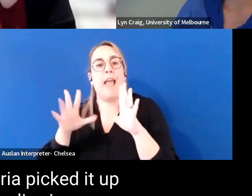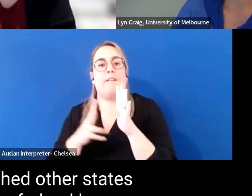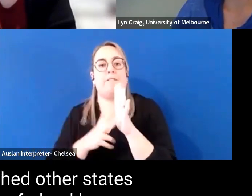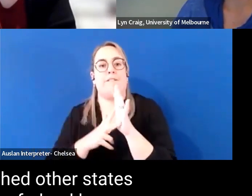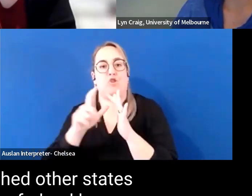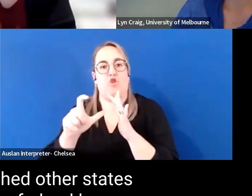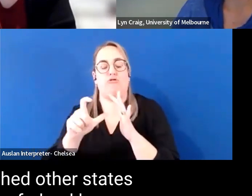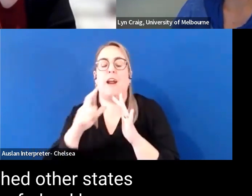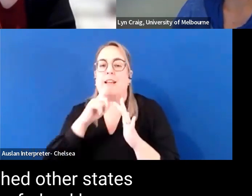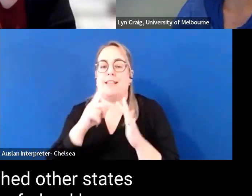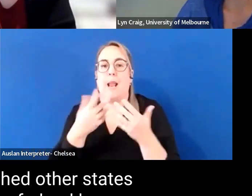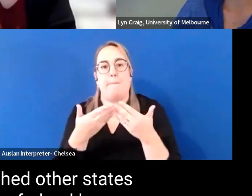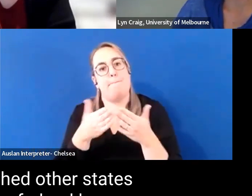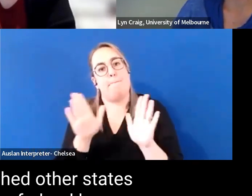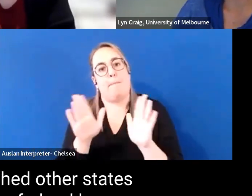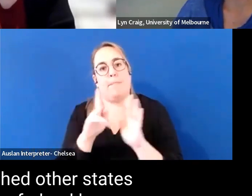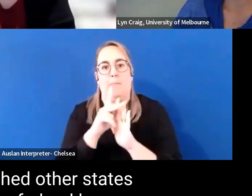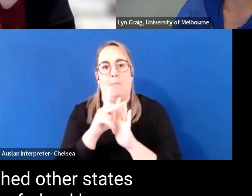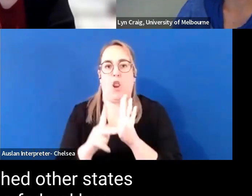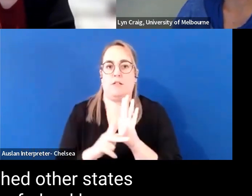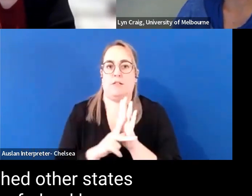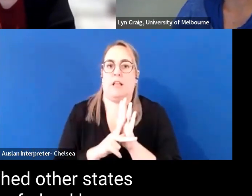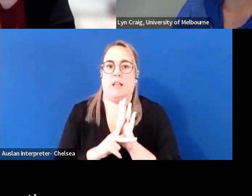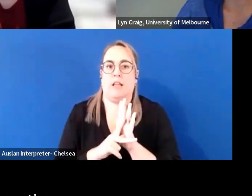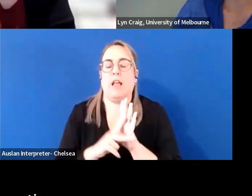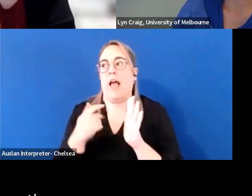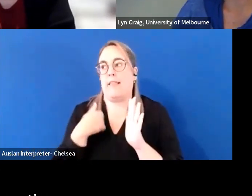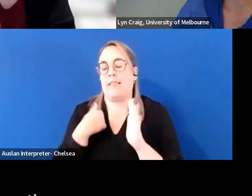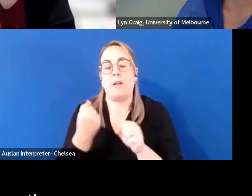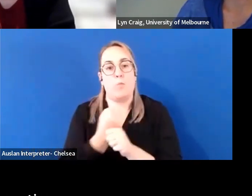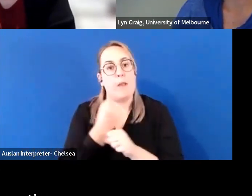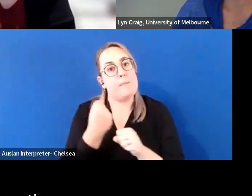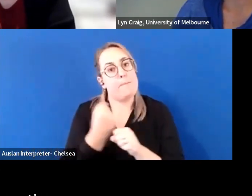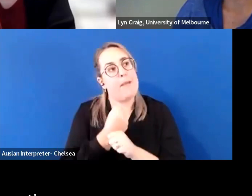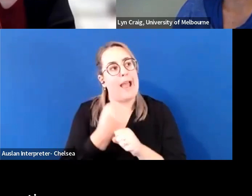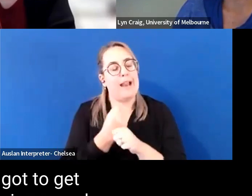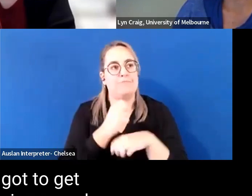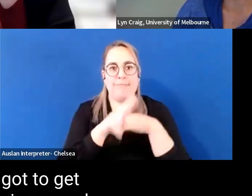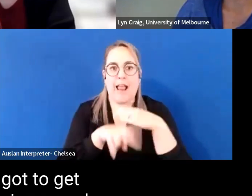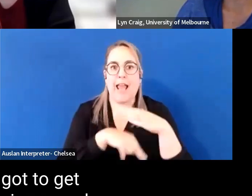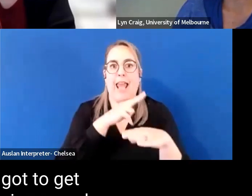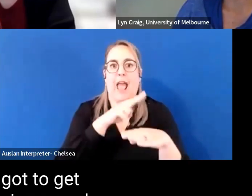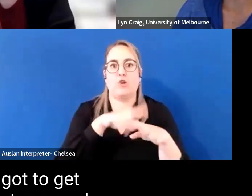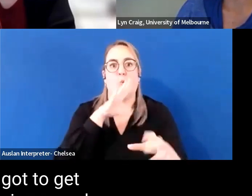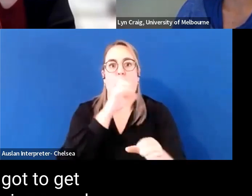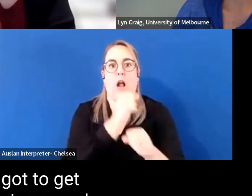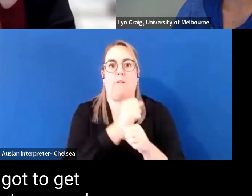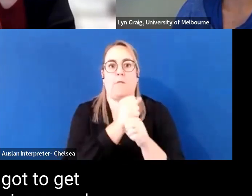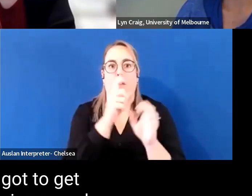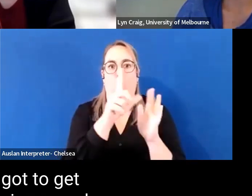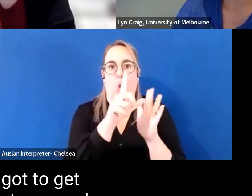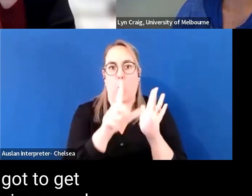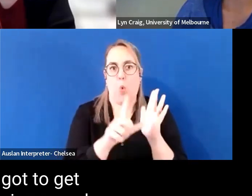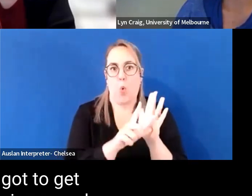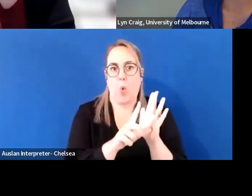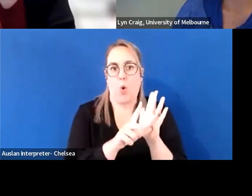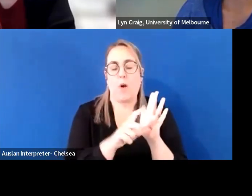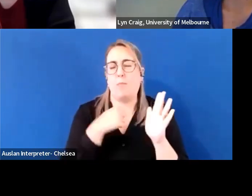policy issue, and then we pushed other states, and then we made it federal law. So it takes time, but we've got to get angry and organise